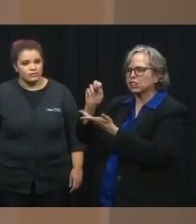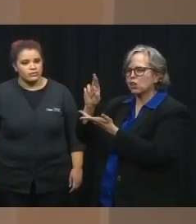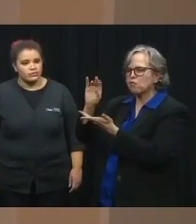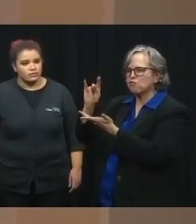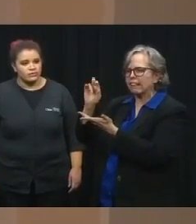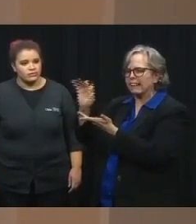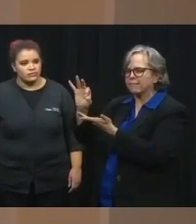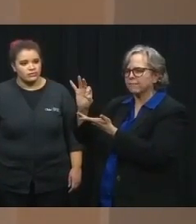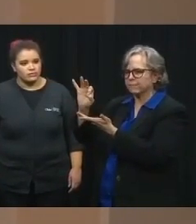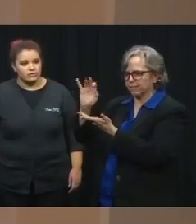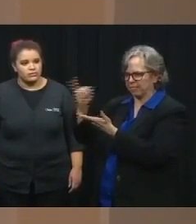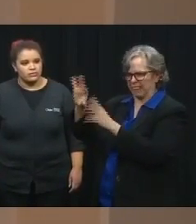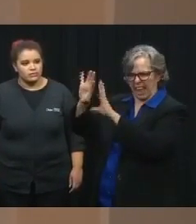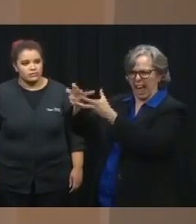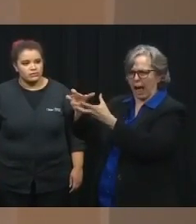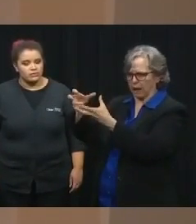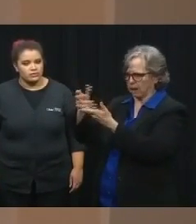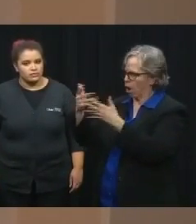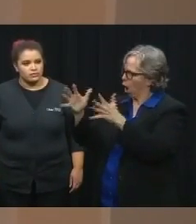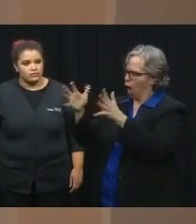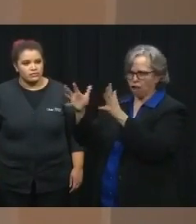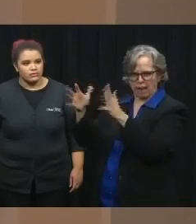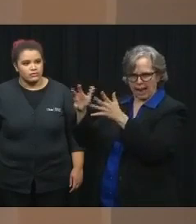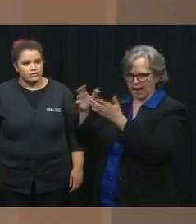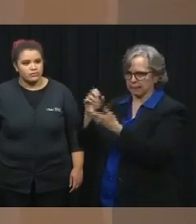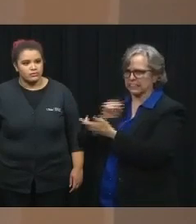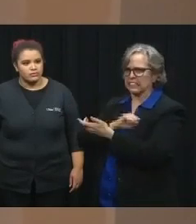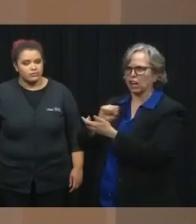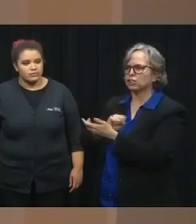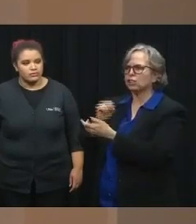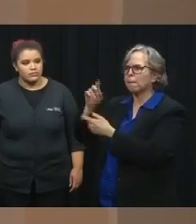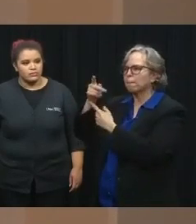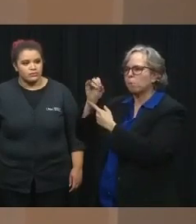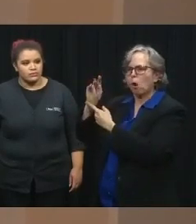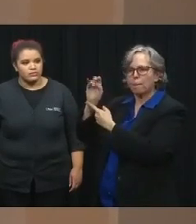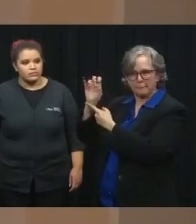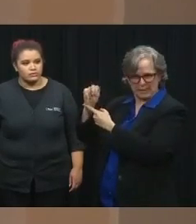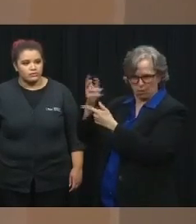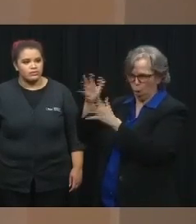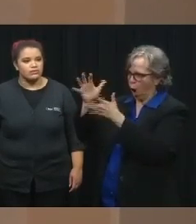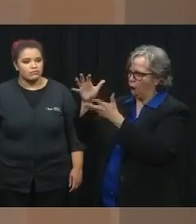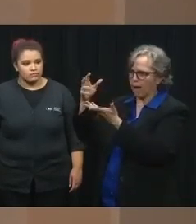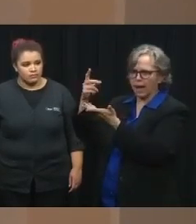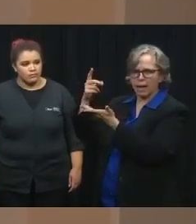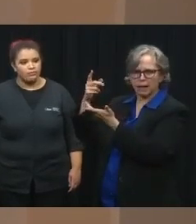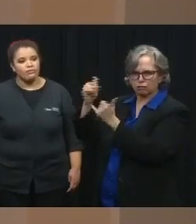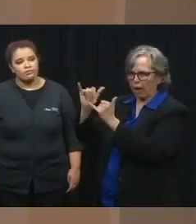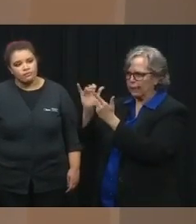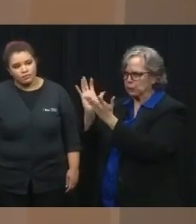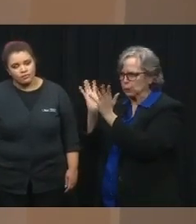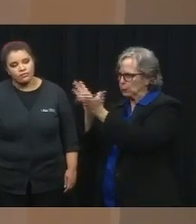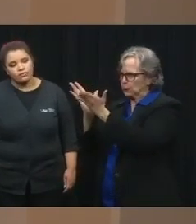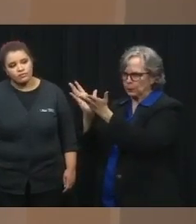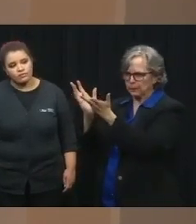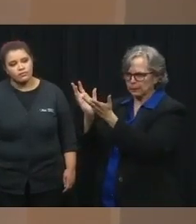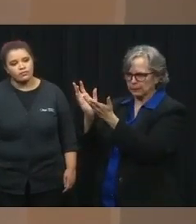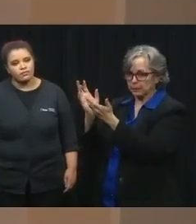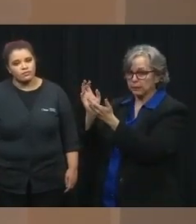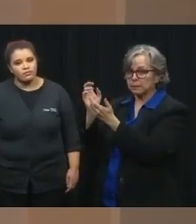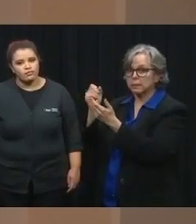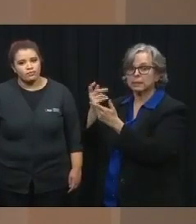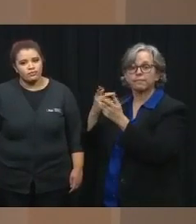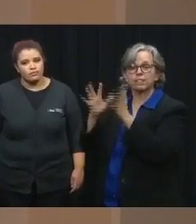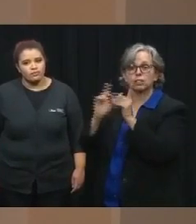it. We're trying to get this done. And again, I thank the legislature. I talked to Congressman Tim Ryan last night. We're talking